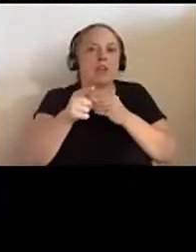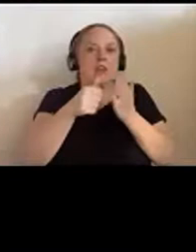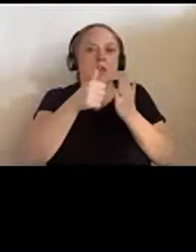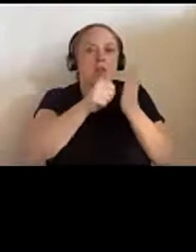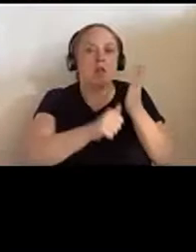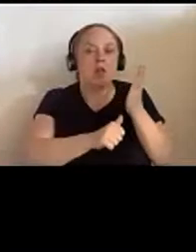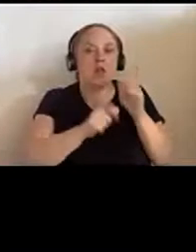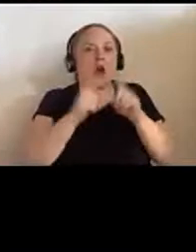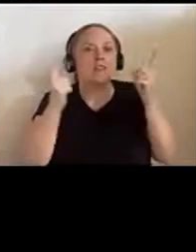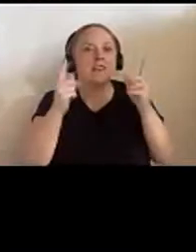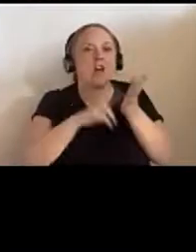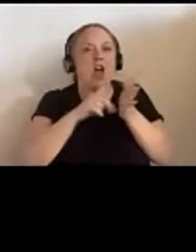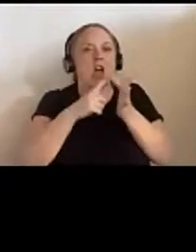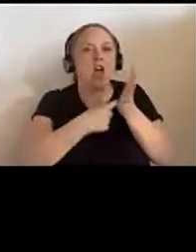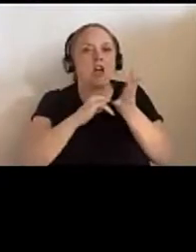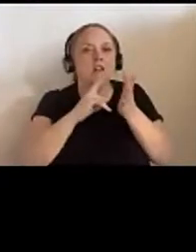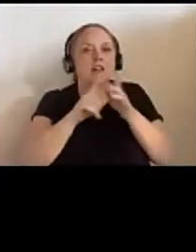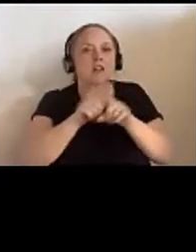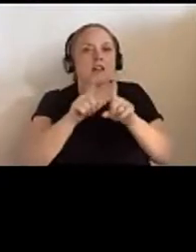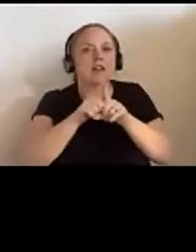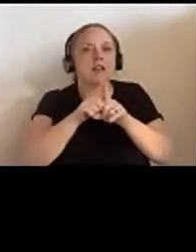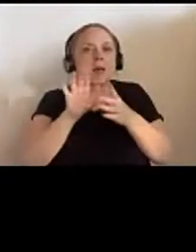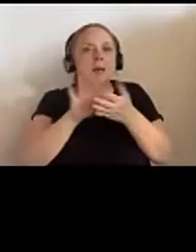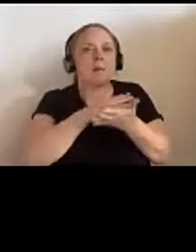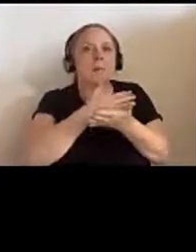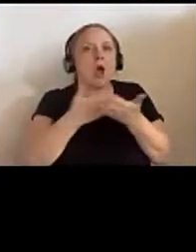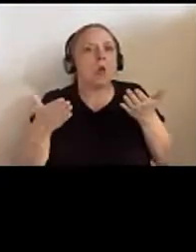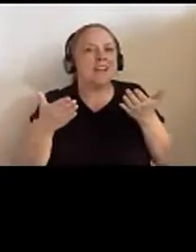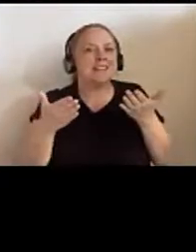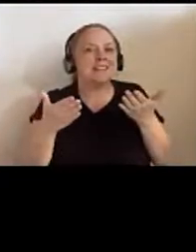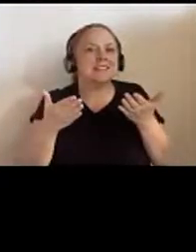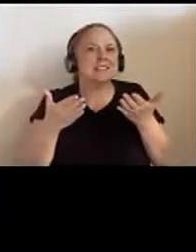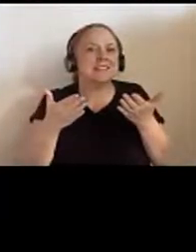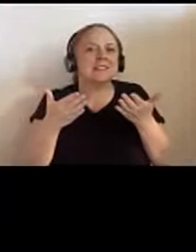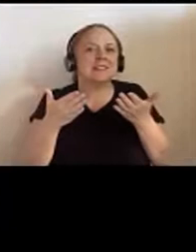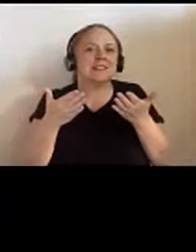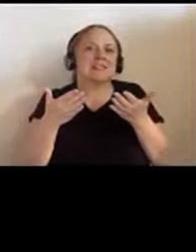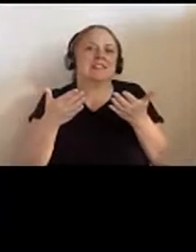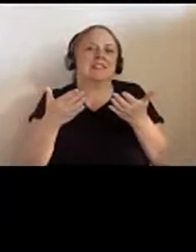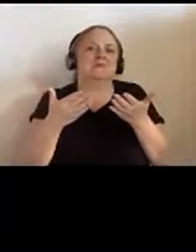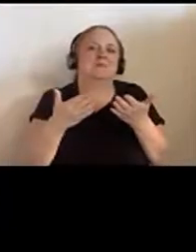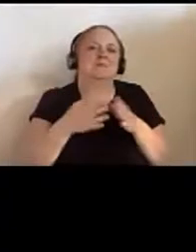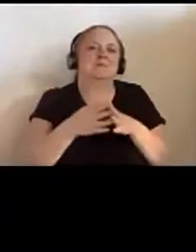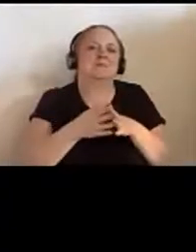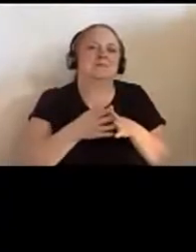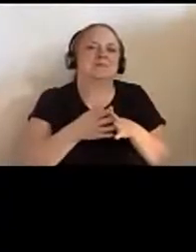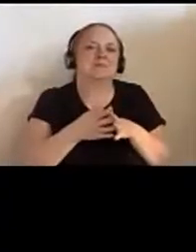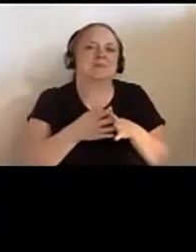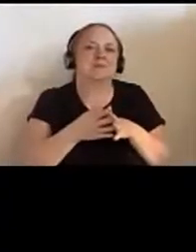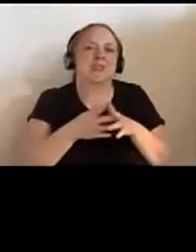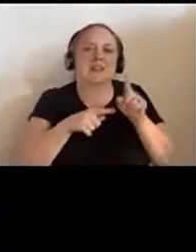Ultraverse, such as the poet Zadwa Nyodi, Akeem Buck, Omari Swanson